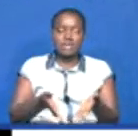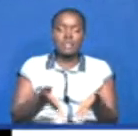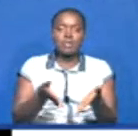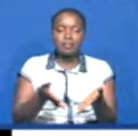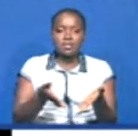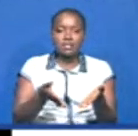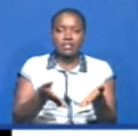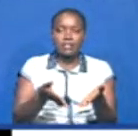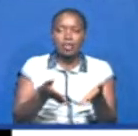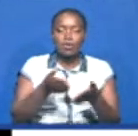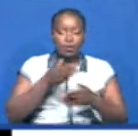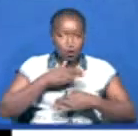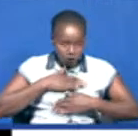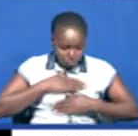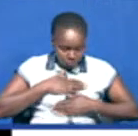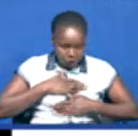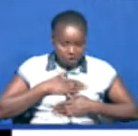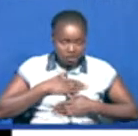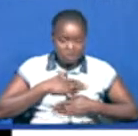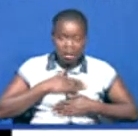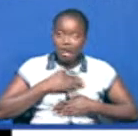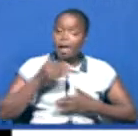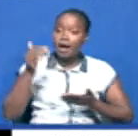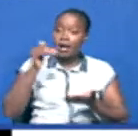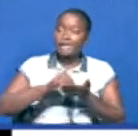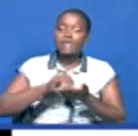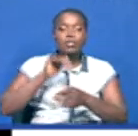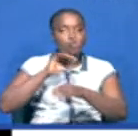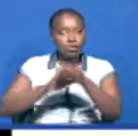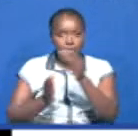With humility, once more I say good morning.